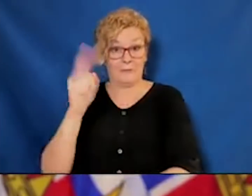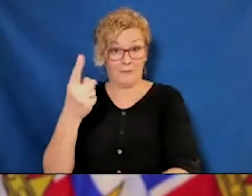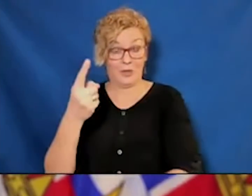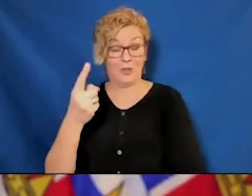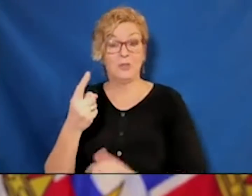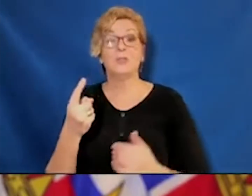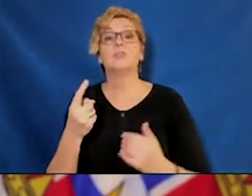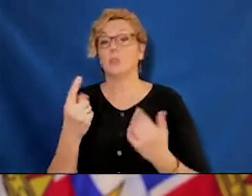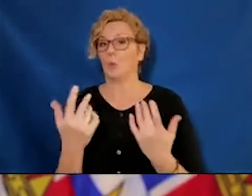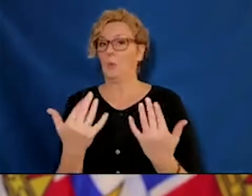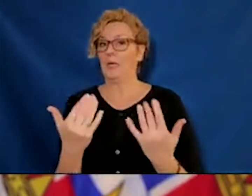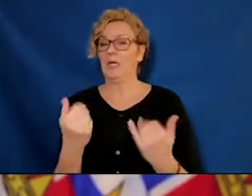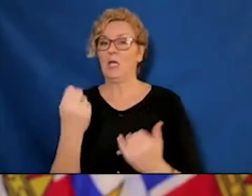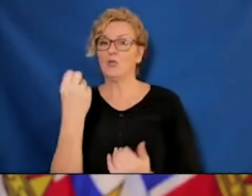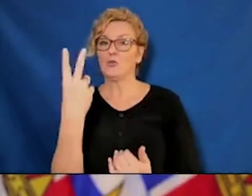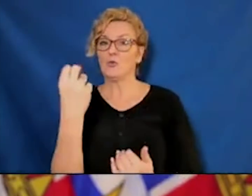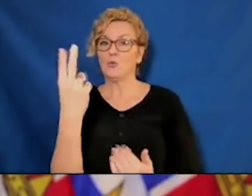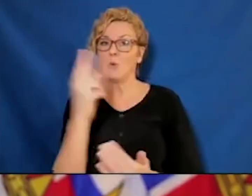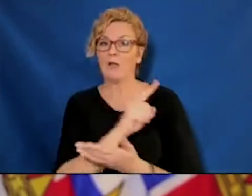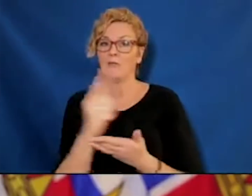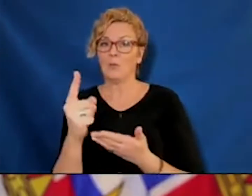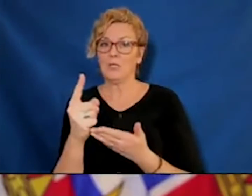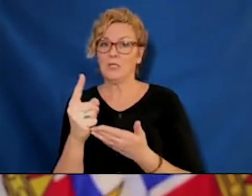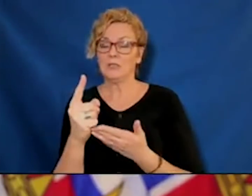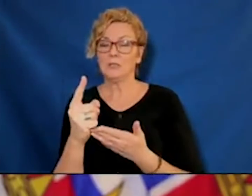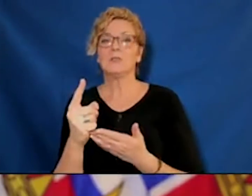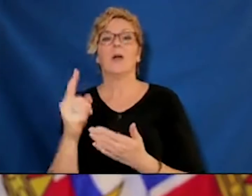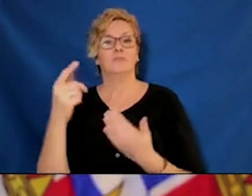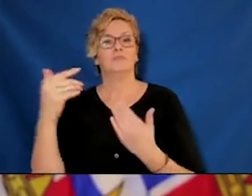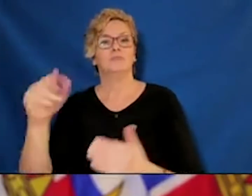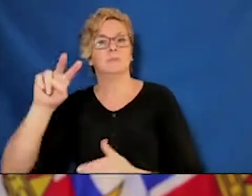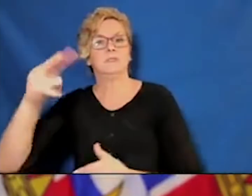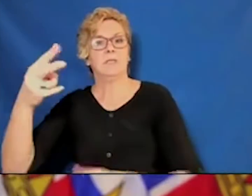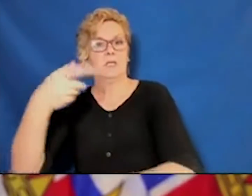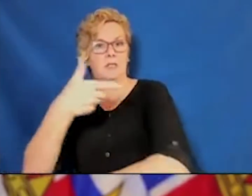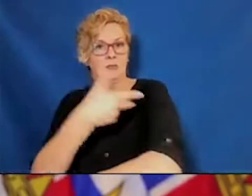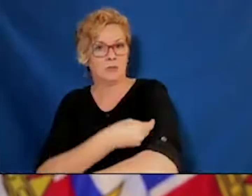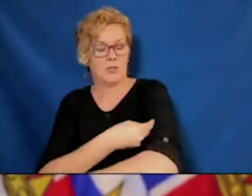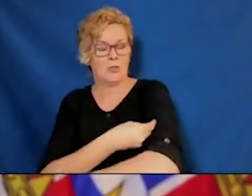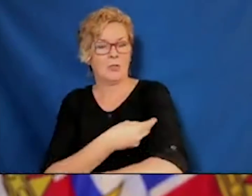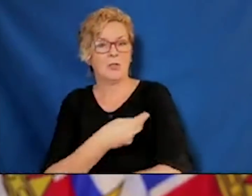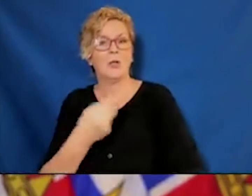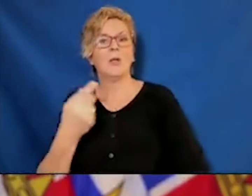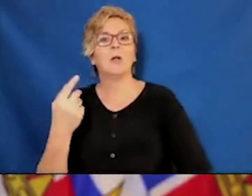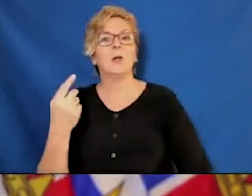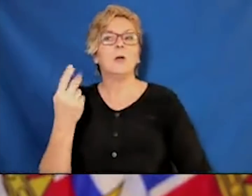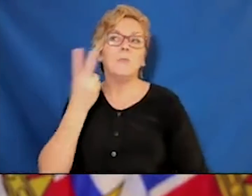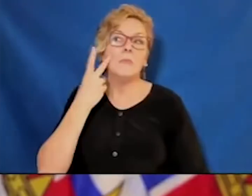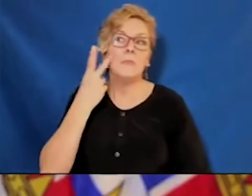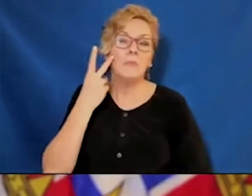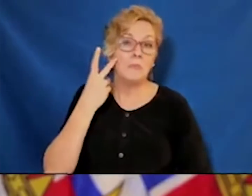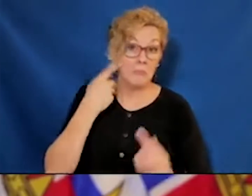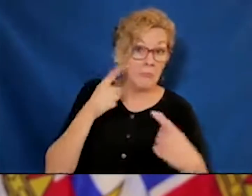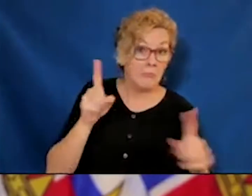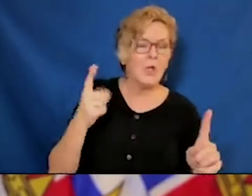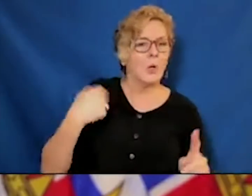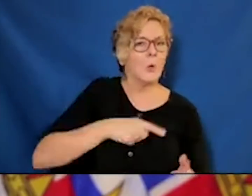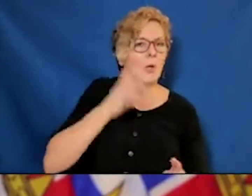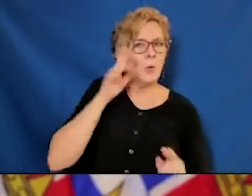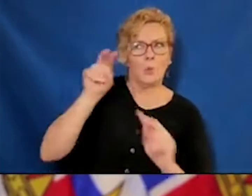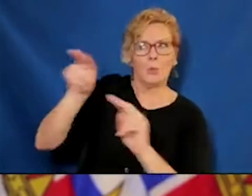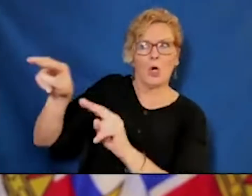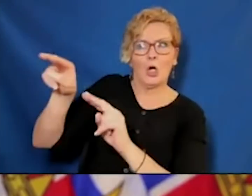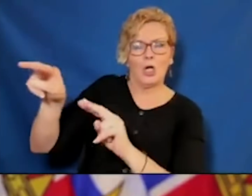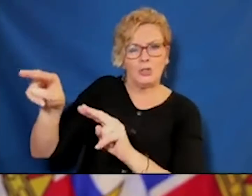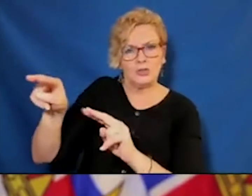very carefully, and we'll be monitoring and changing our program if needed, depending on how much vaccine we have and what